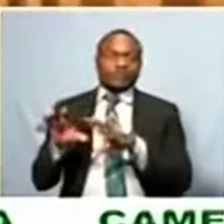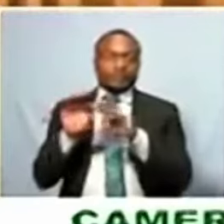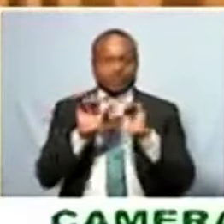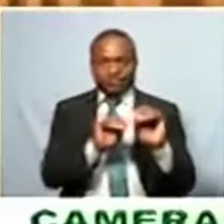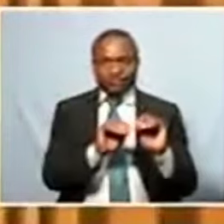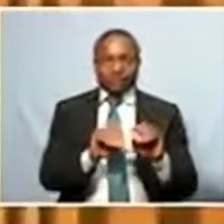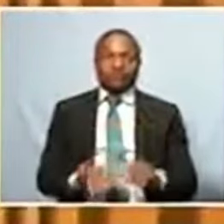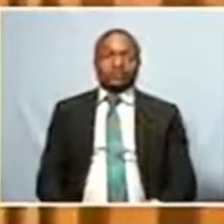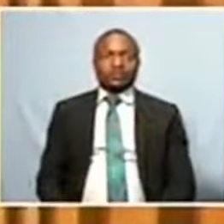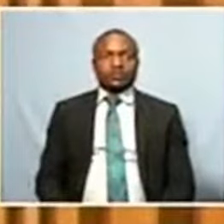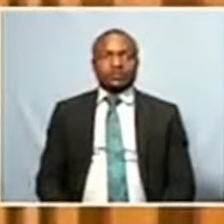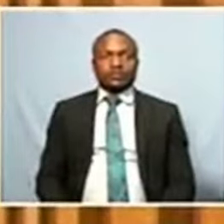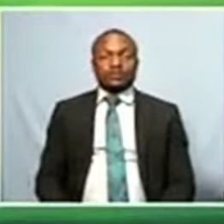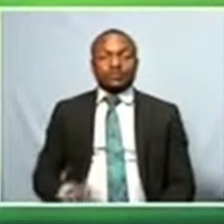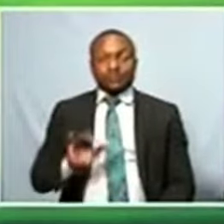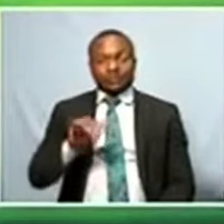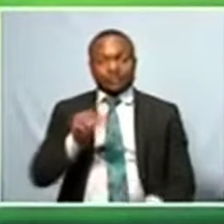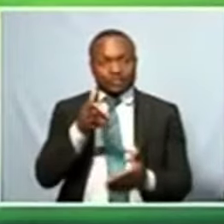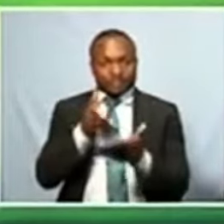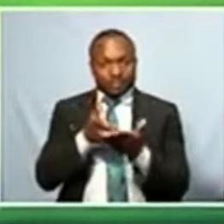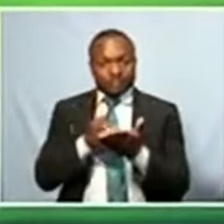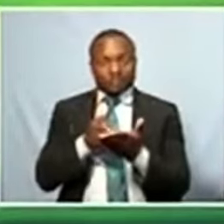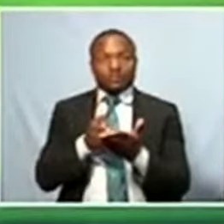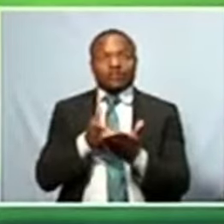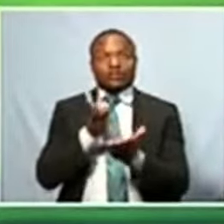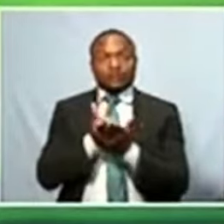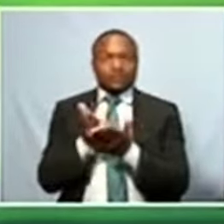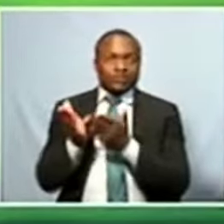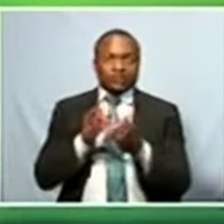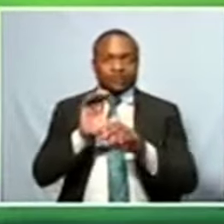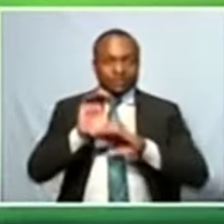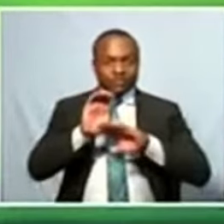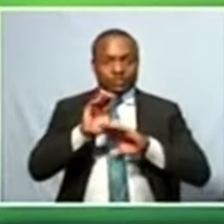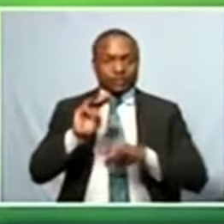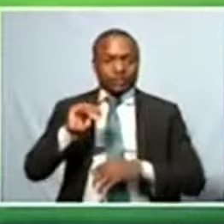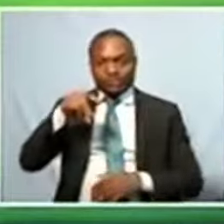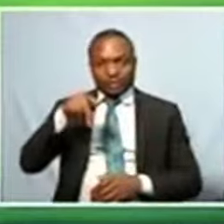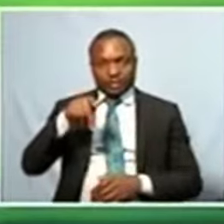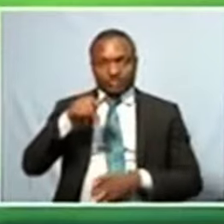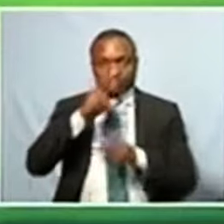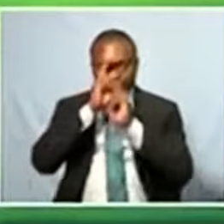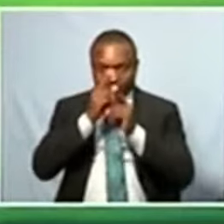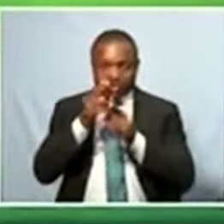Joe? Yes, indeed. So this motion was brought by Chilubi Member of Parliament,